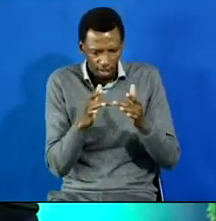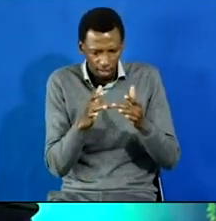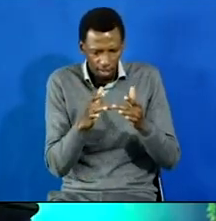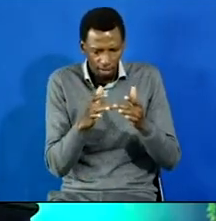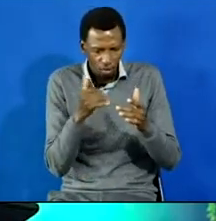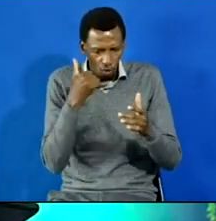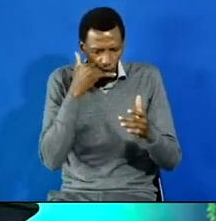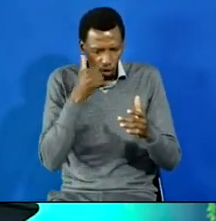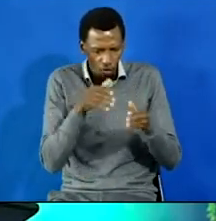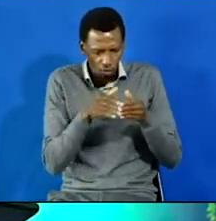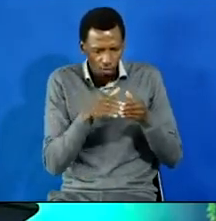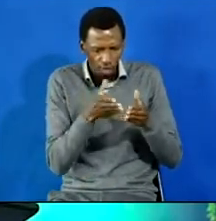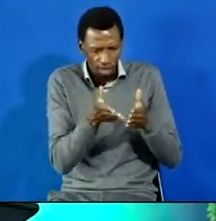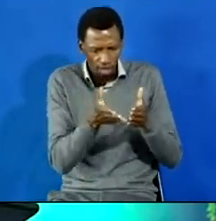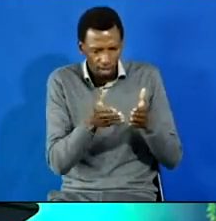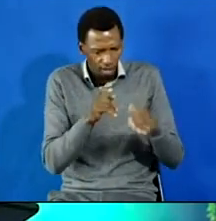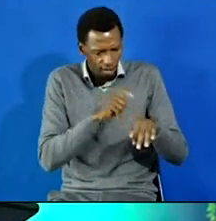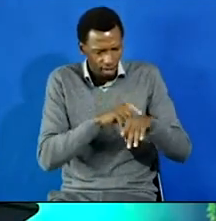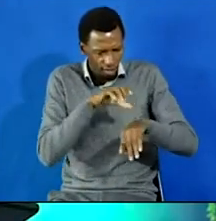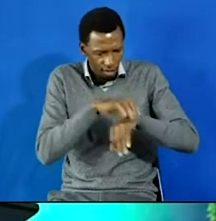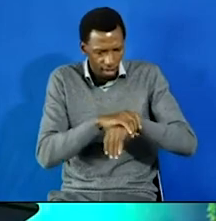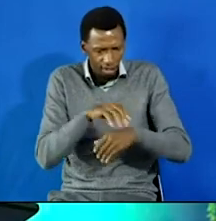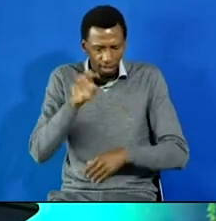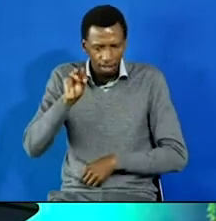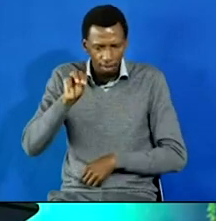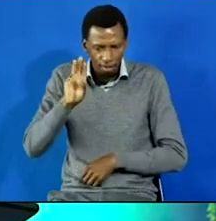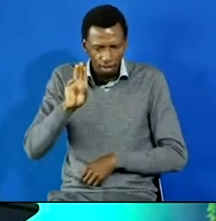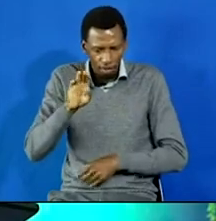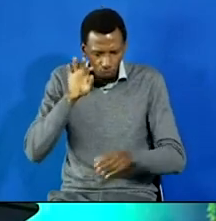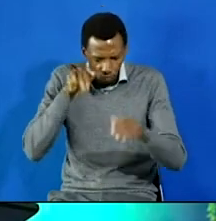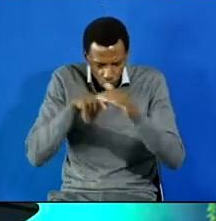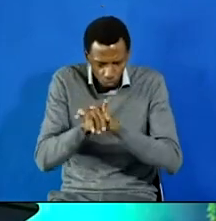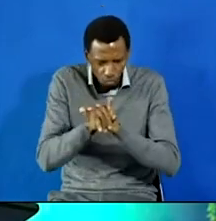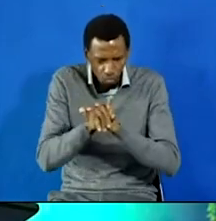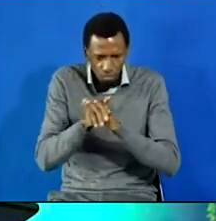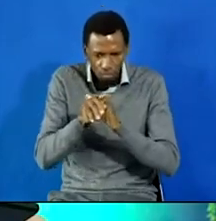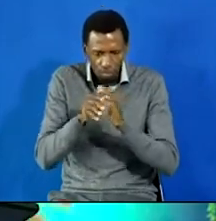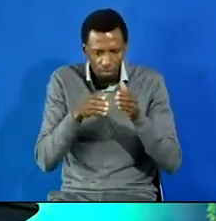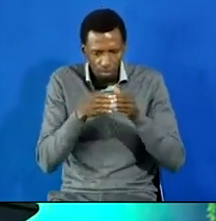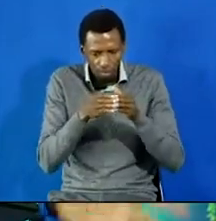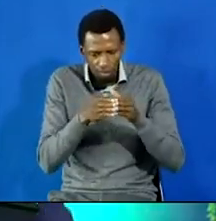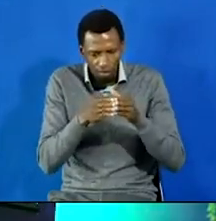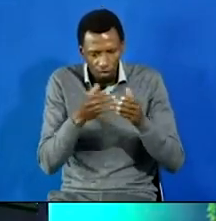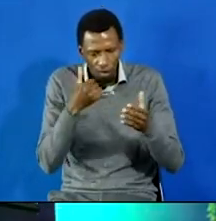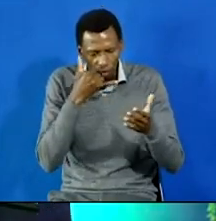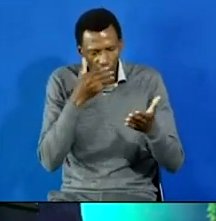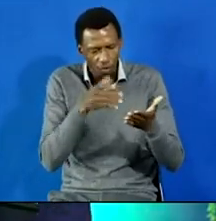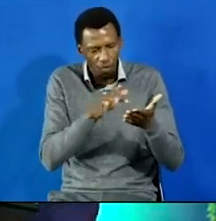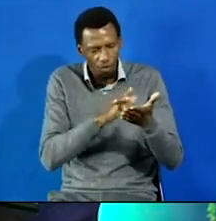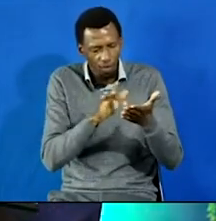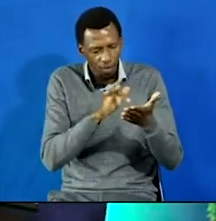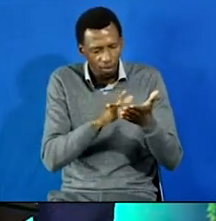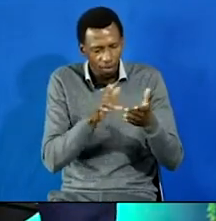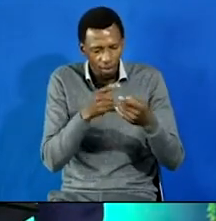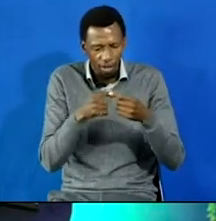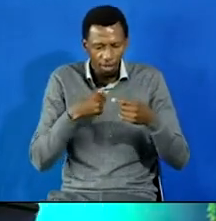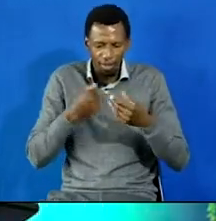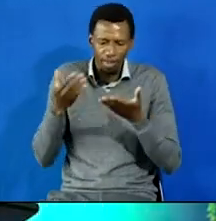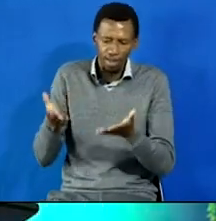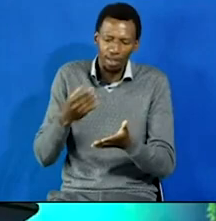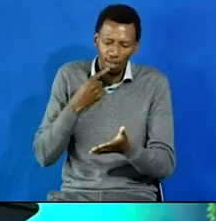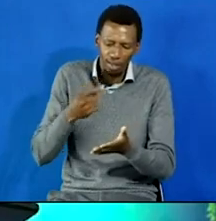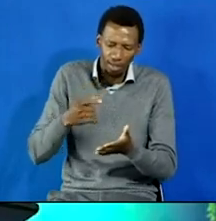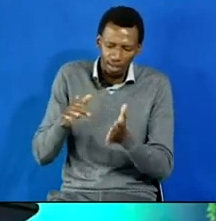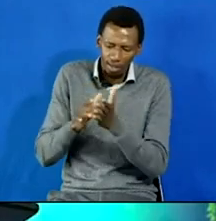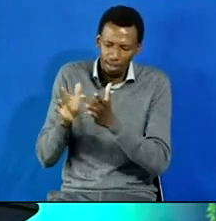battles or some internet, I get into evil sites. And I'm here saying that Jesus is the Lord of my life. So I'm